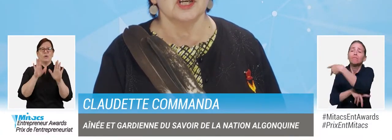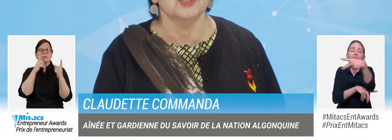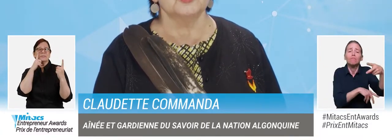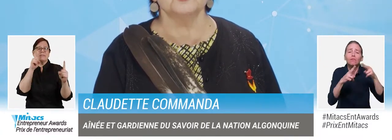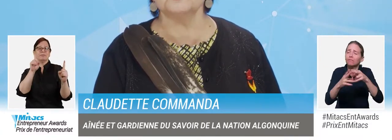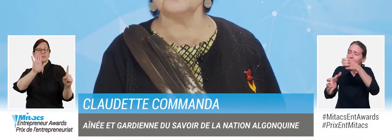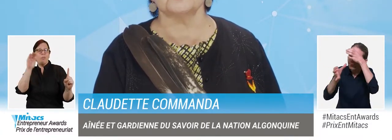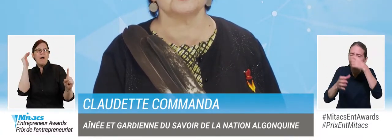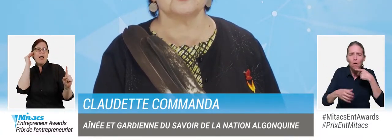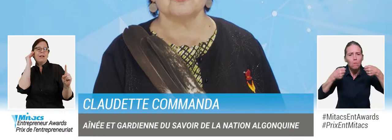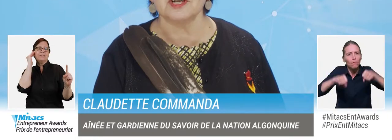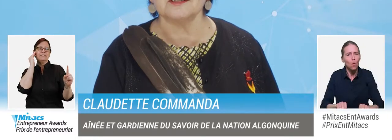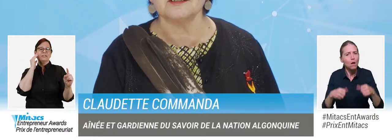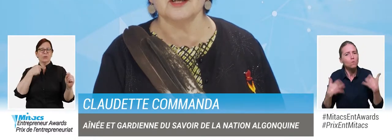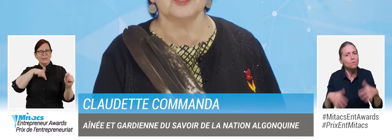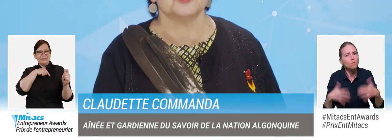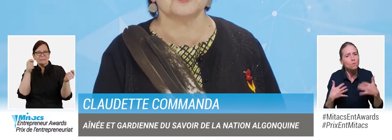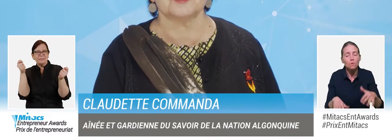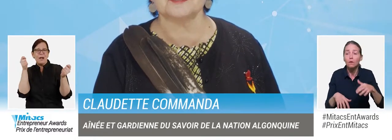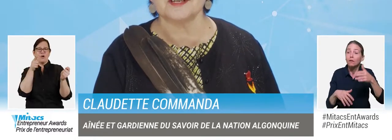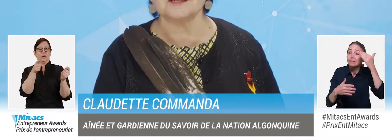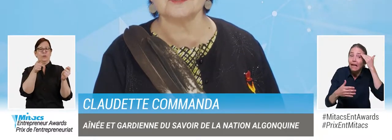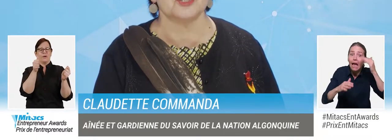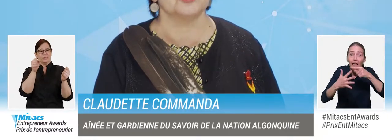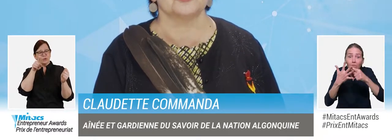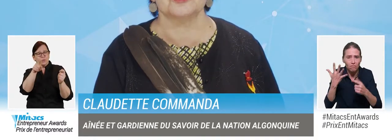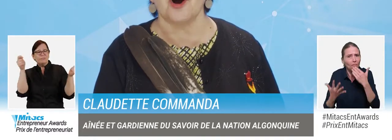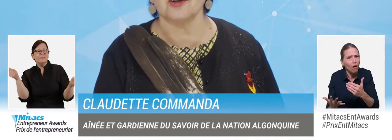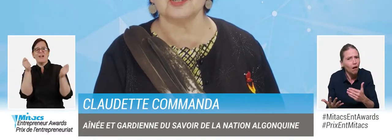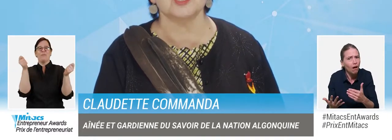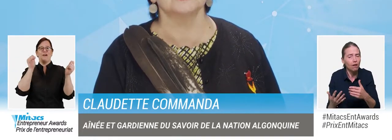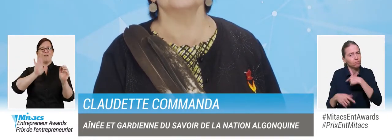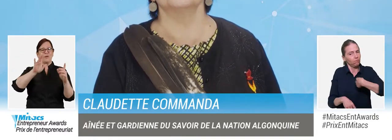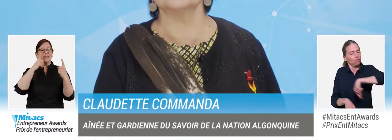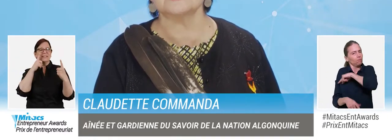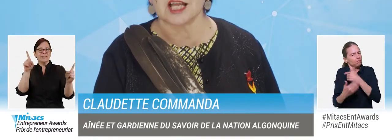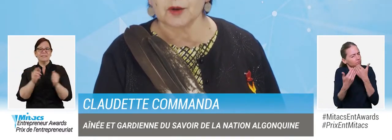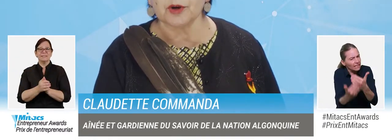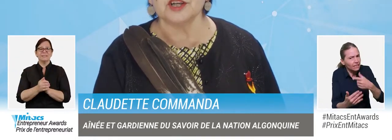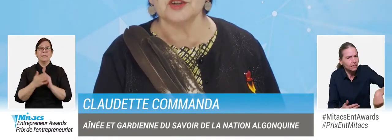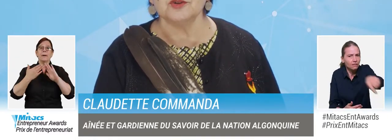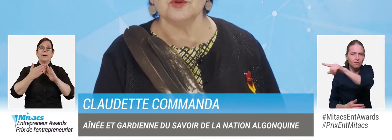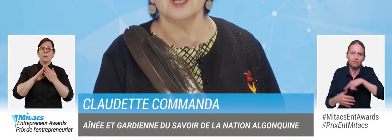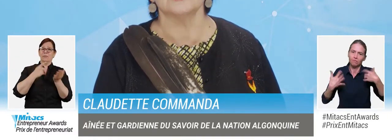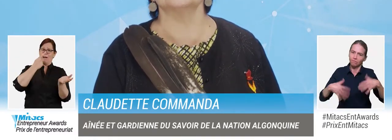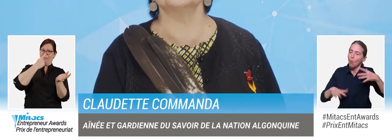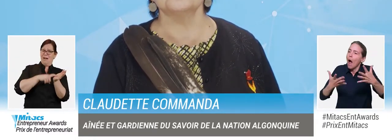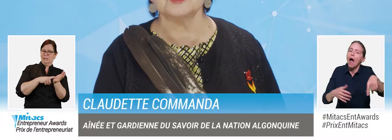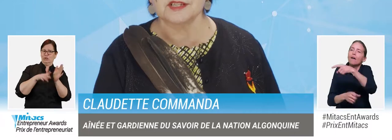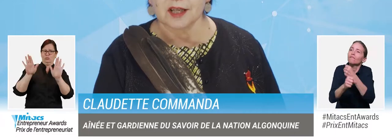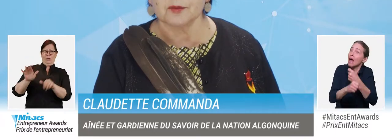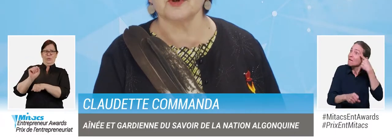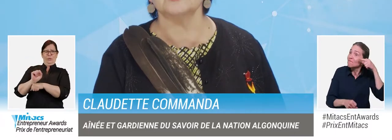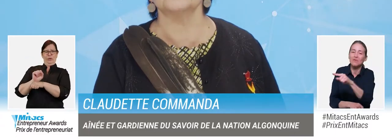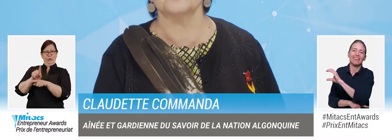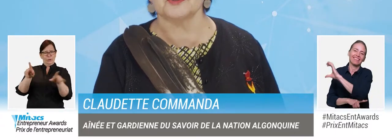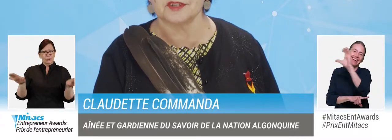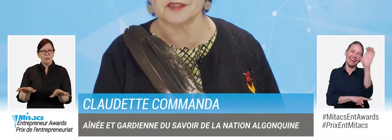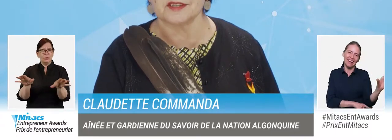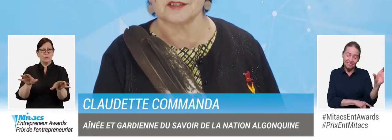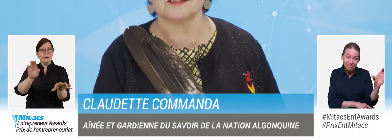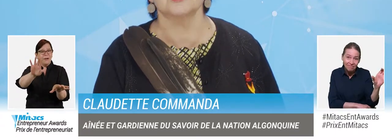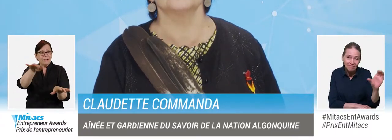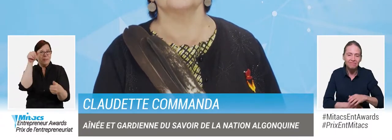work. Use your strength, your success, your knowledge. We celebrate you as you celebrate